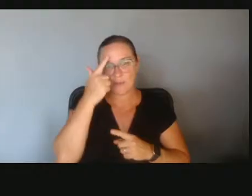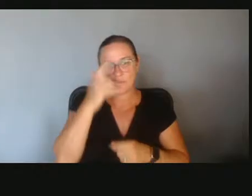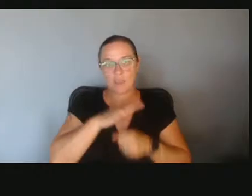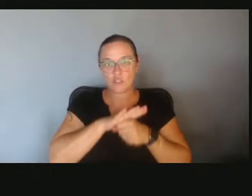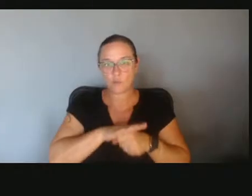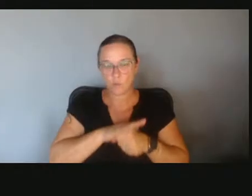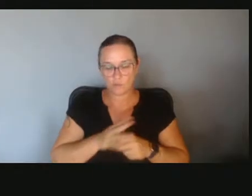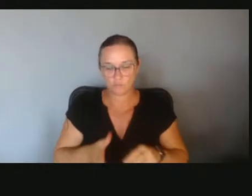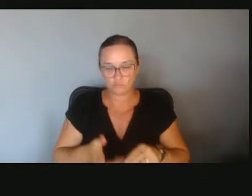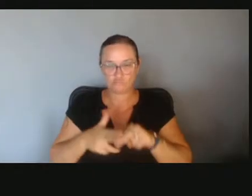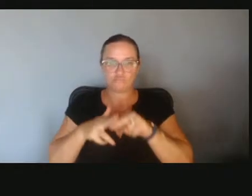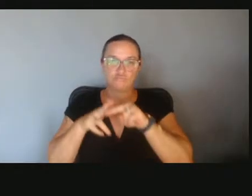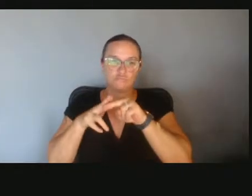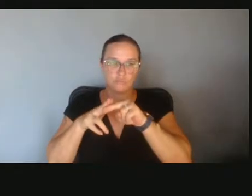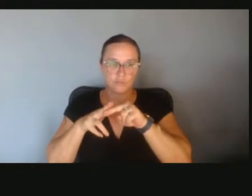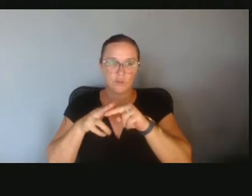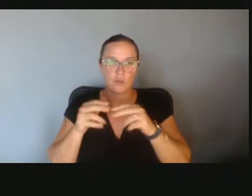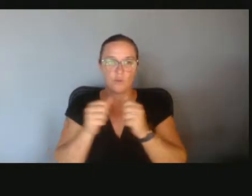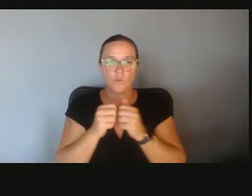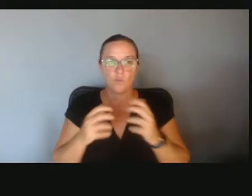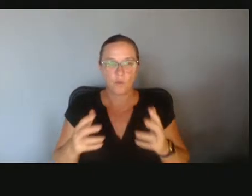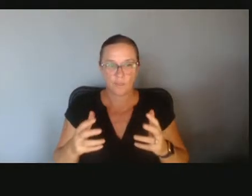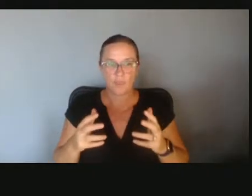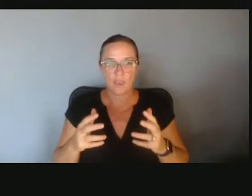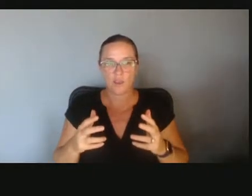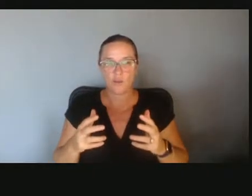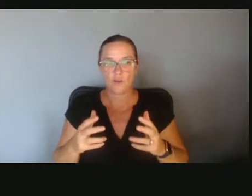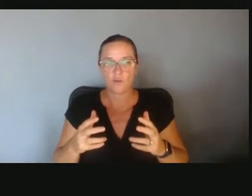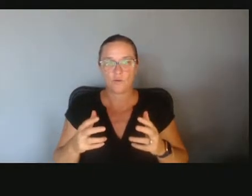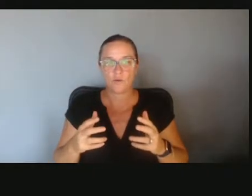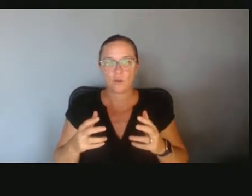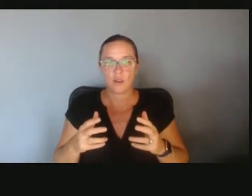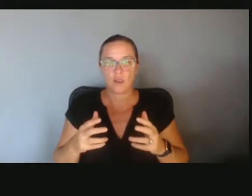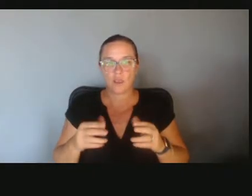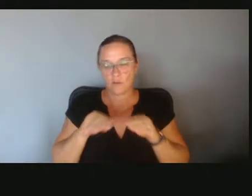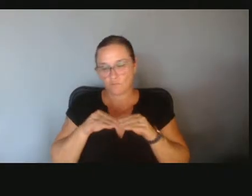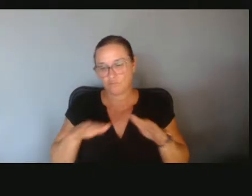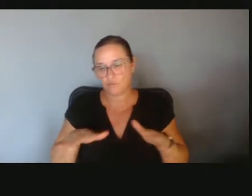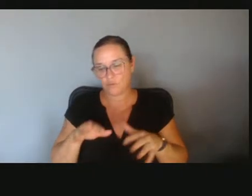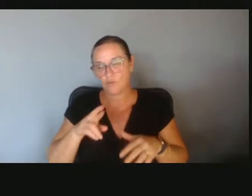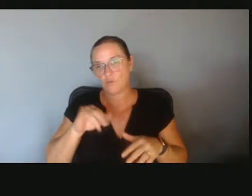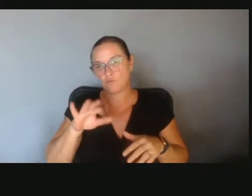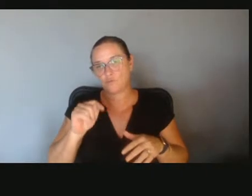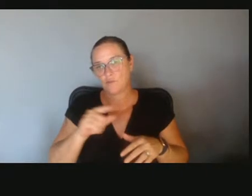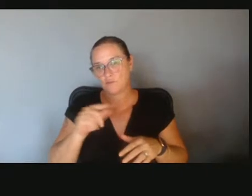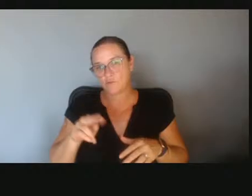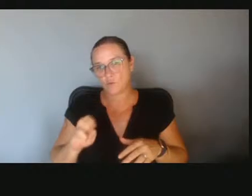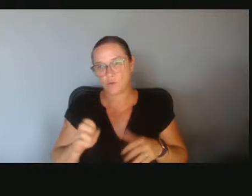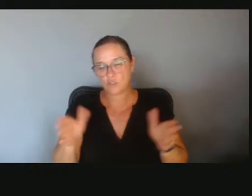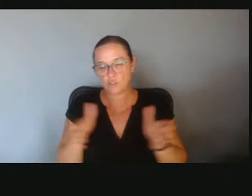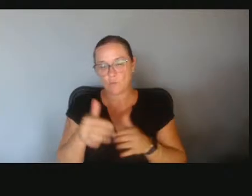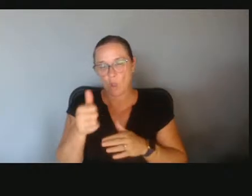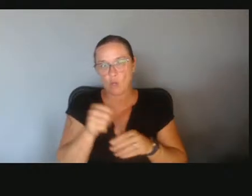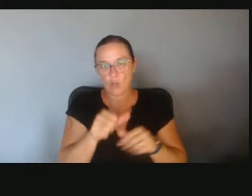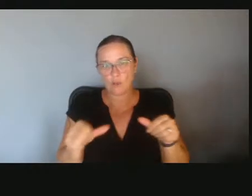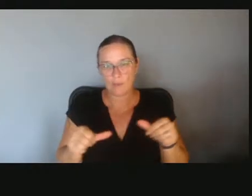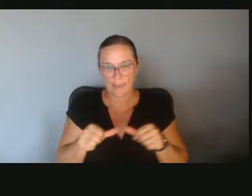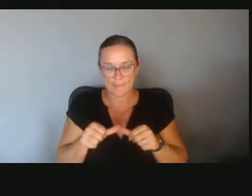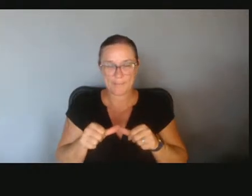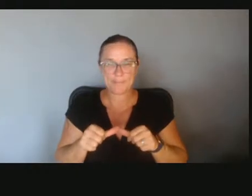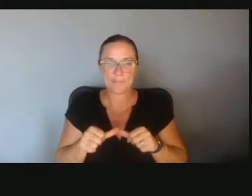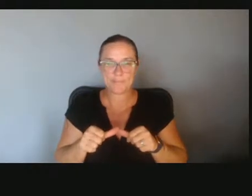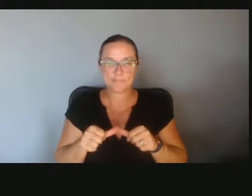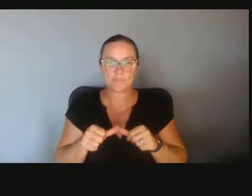build without having to disperse in the rift zone. It's a smaller area, slightly different dynamics there. So while